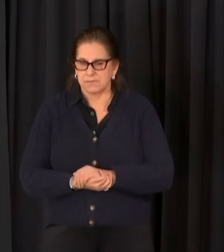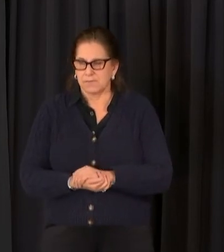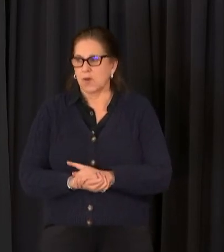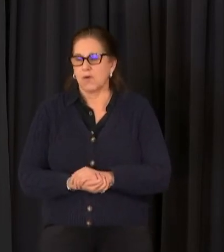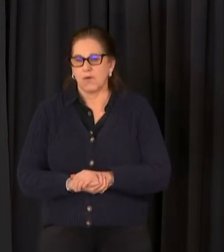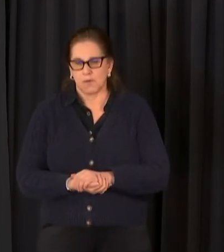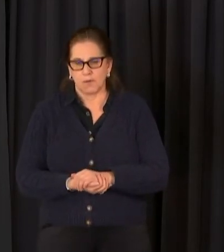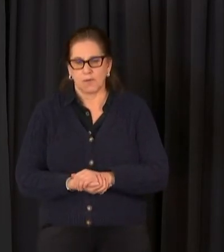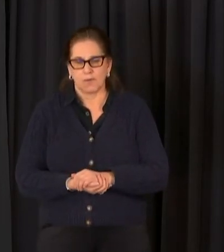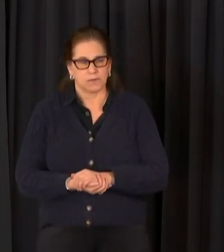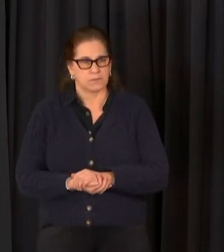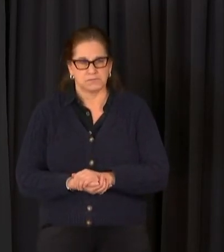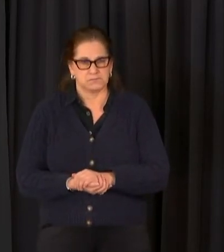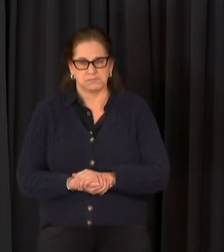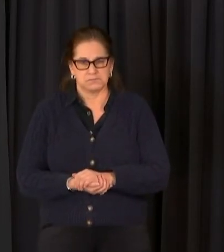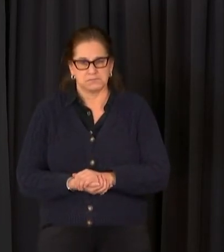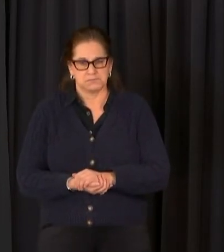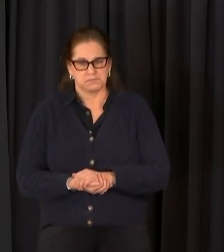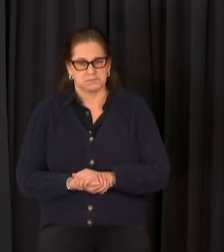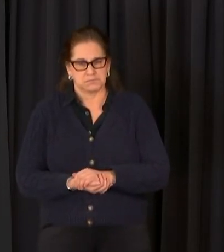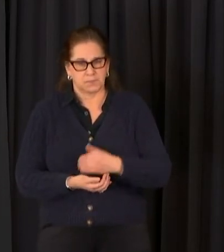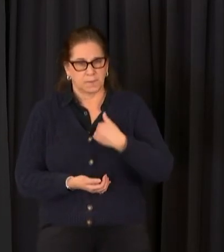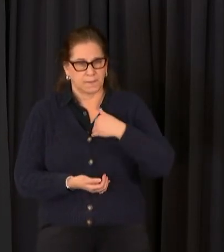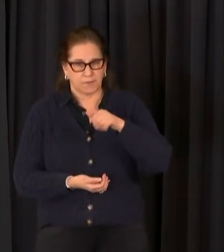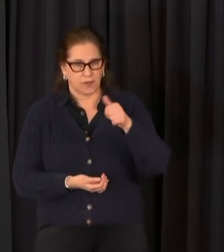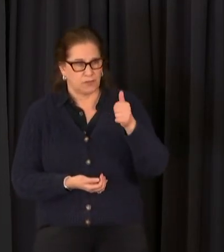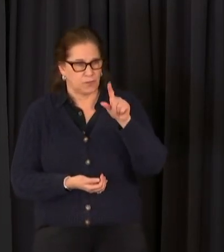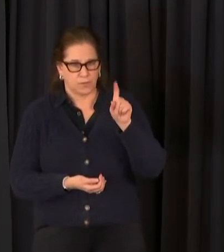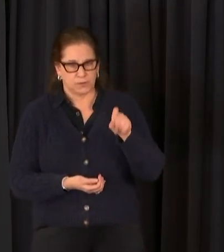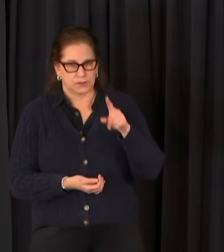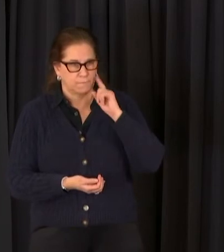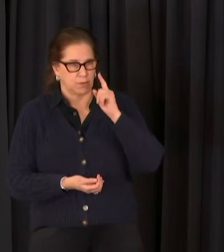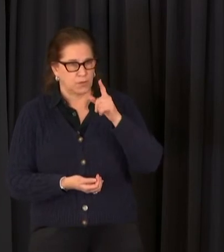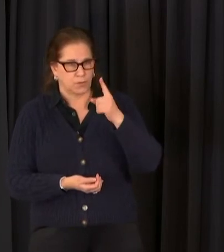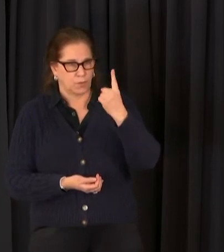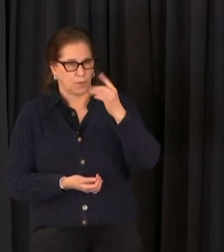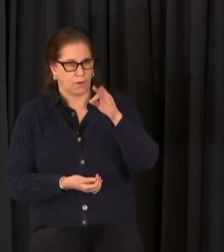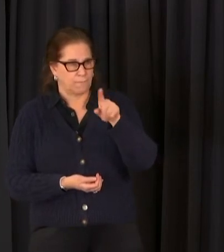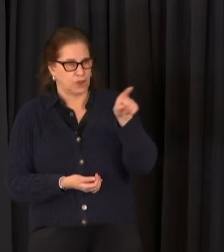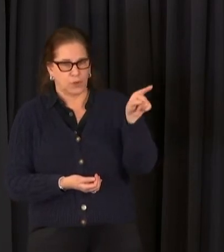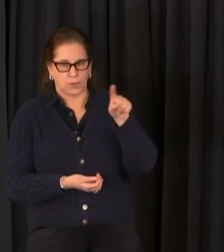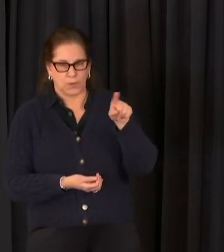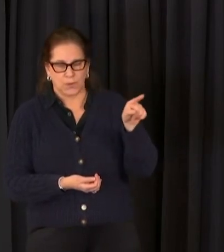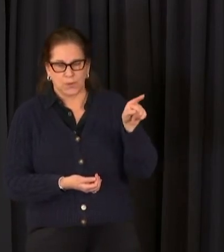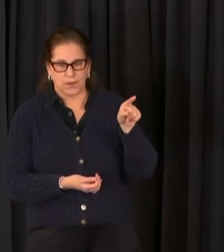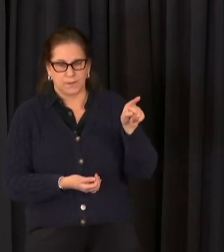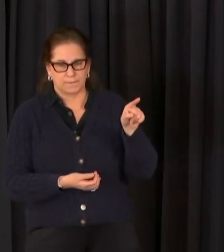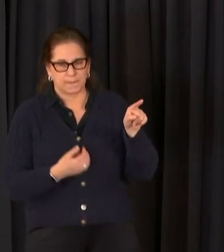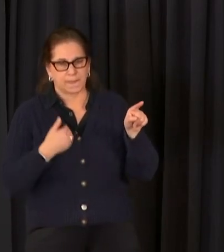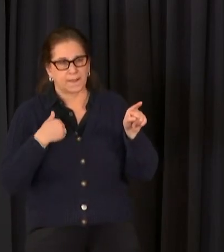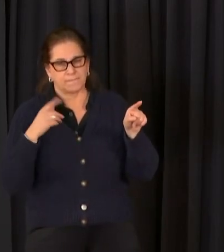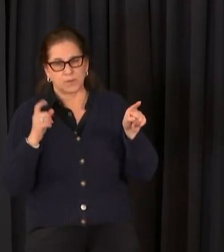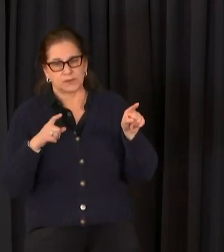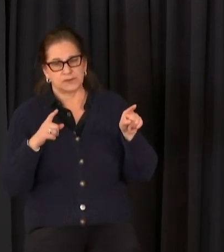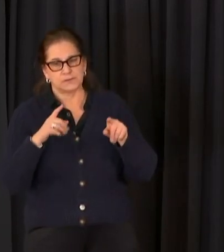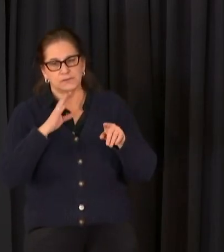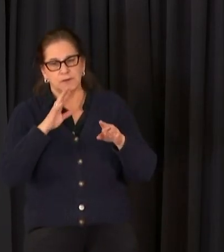you. And this could be a question for you, Director, or perhaps for you, Mayor Bowser. I think some states are starting to